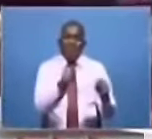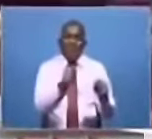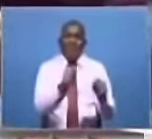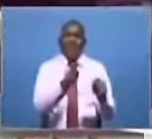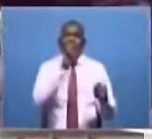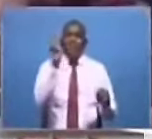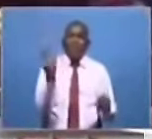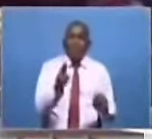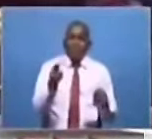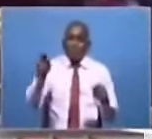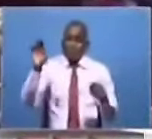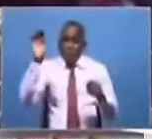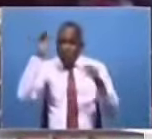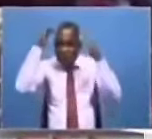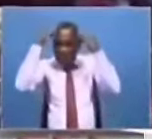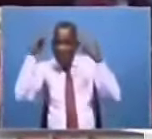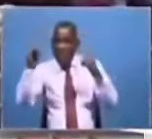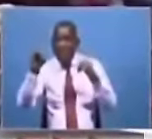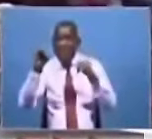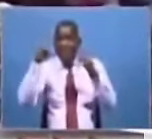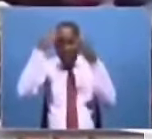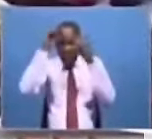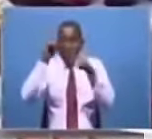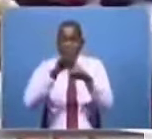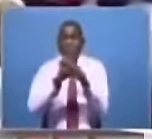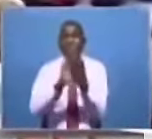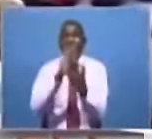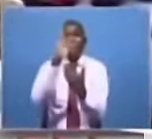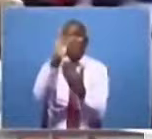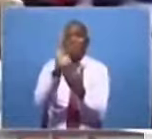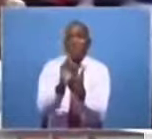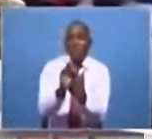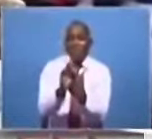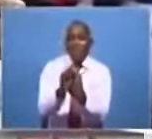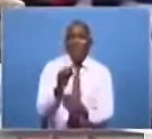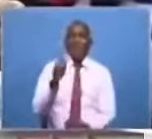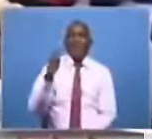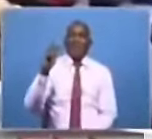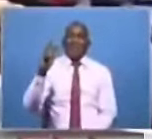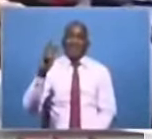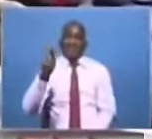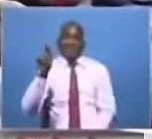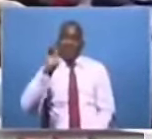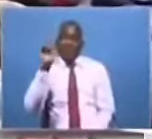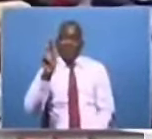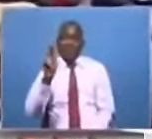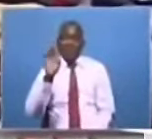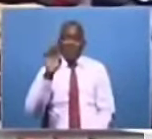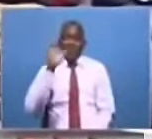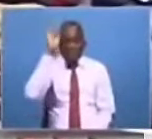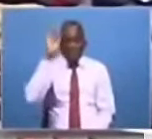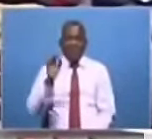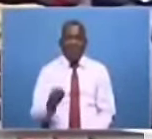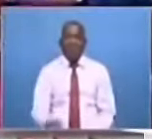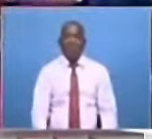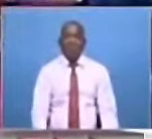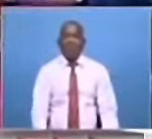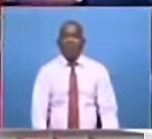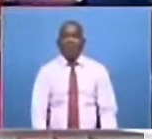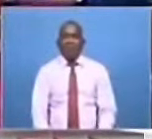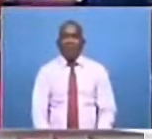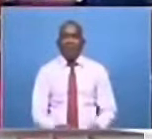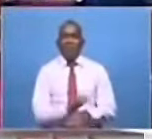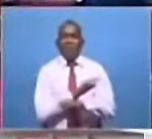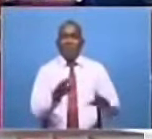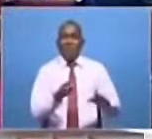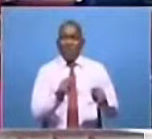lordship's ruling on the 16th of February. They tried to use that. My lords, we have not tried to use that.